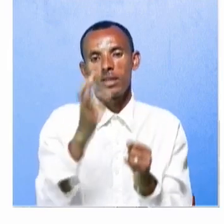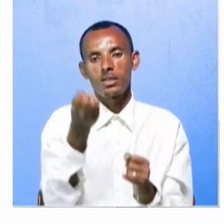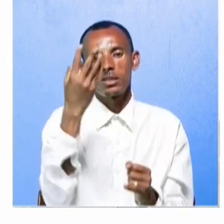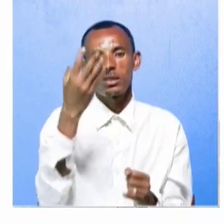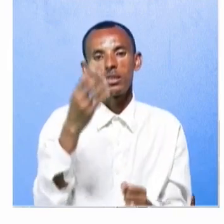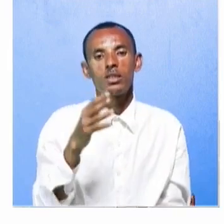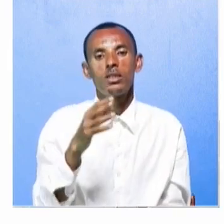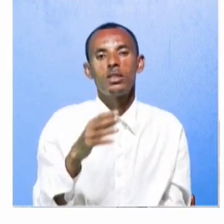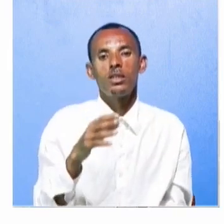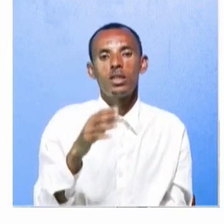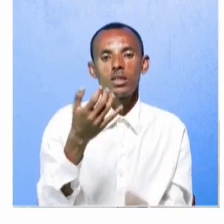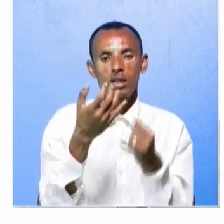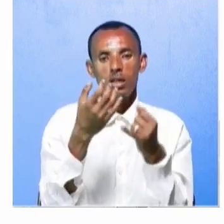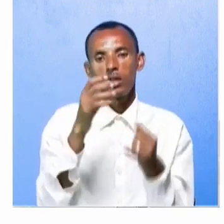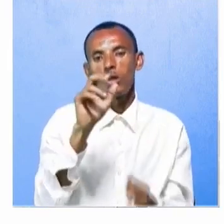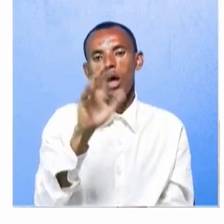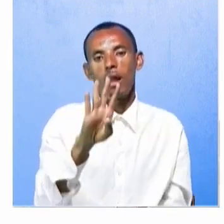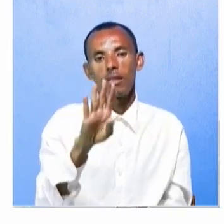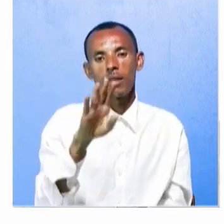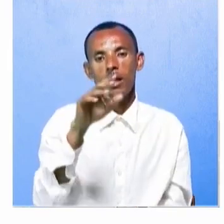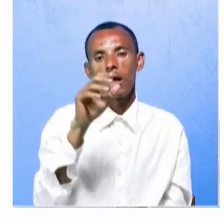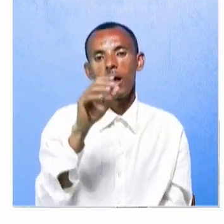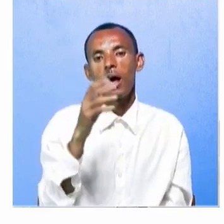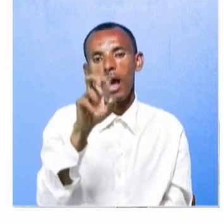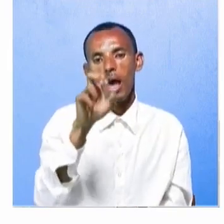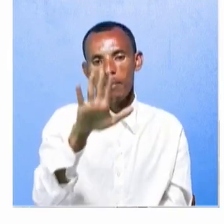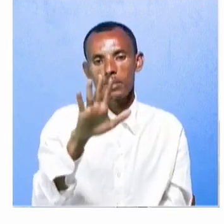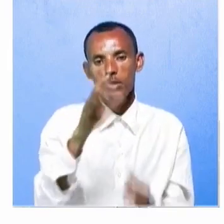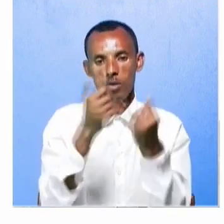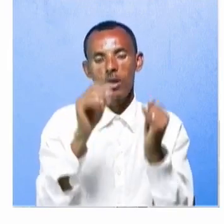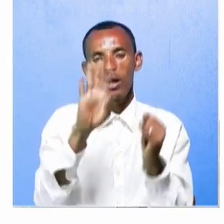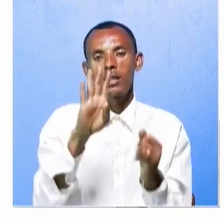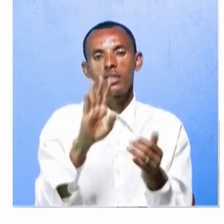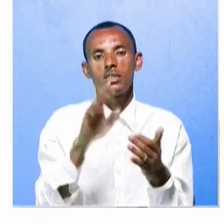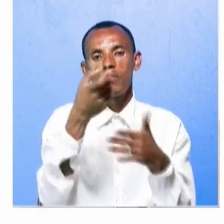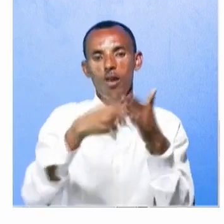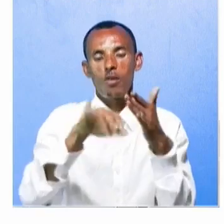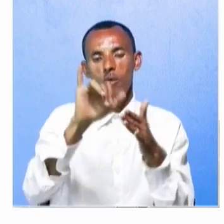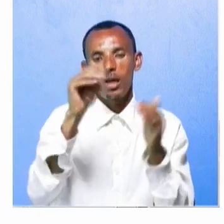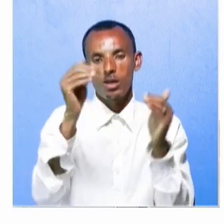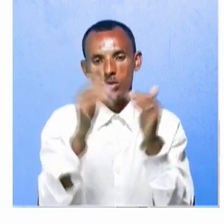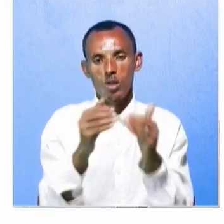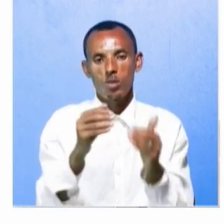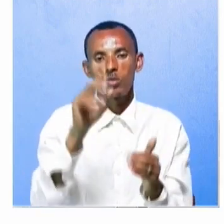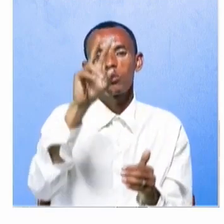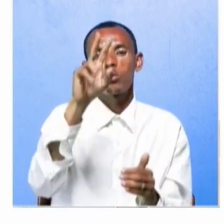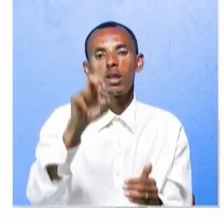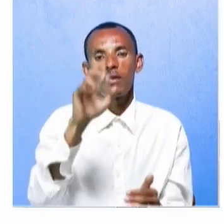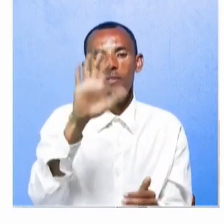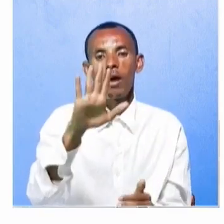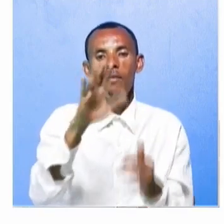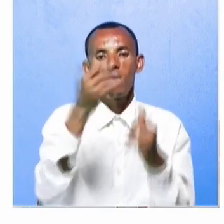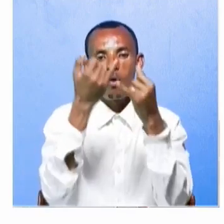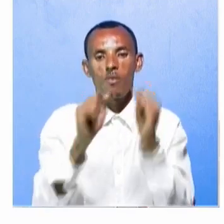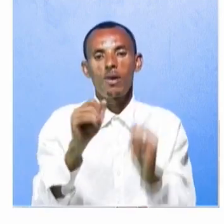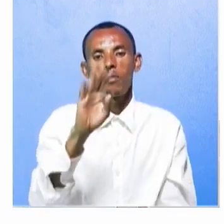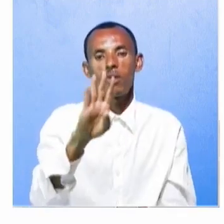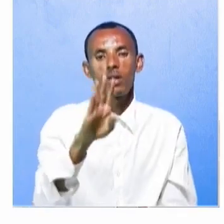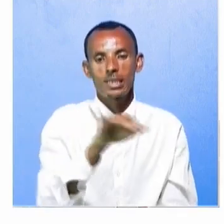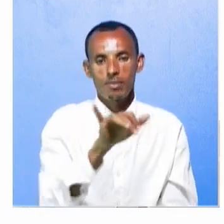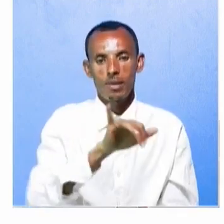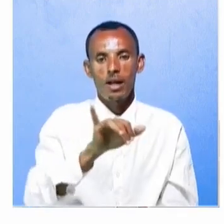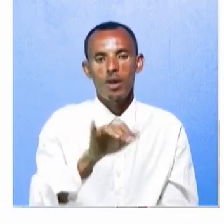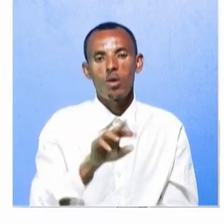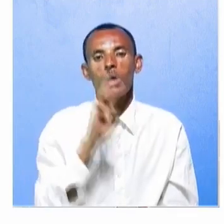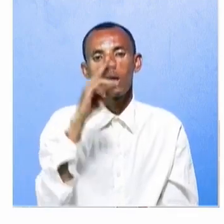of y in this figure must be 25 over 4. Similarly, we can